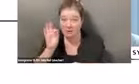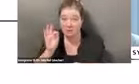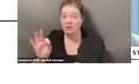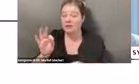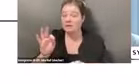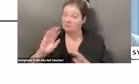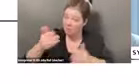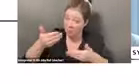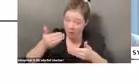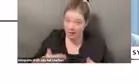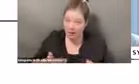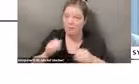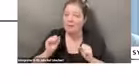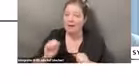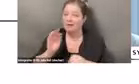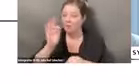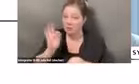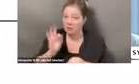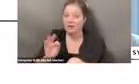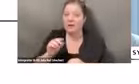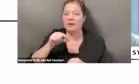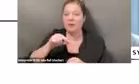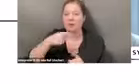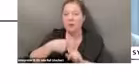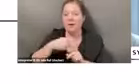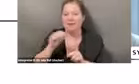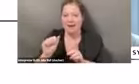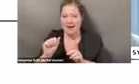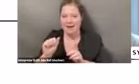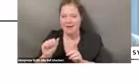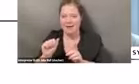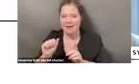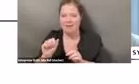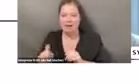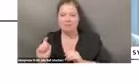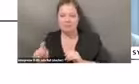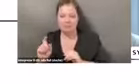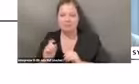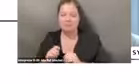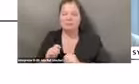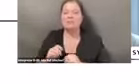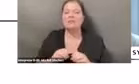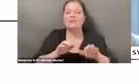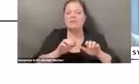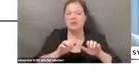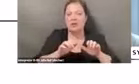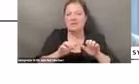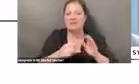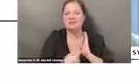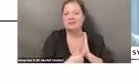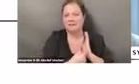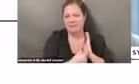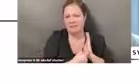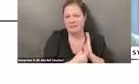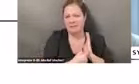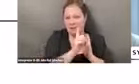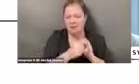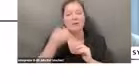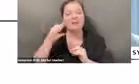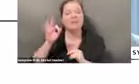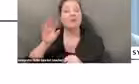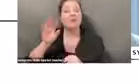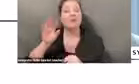the Q&A function for that, and we also have the chat open for technical questions, but please use the Q&A function if you would like